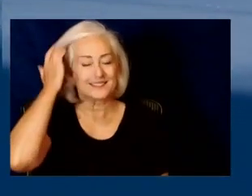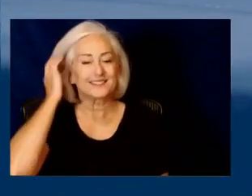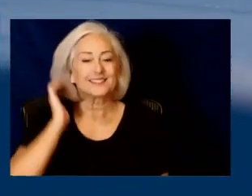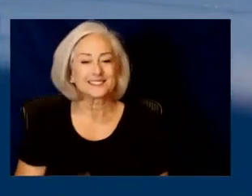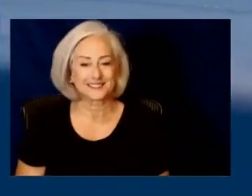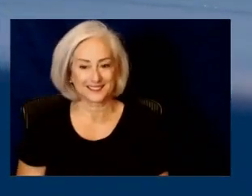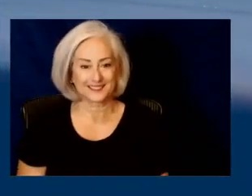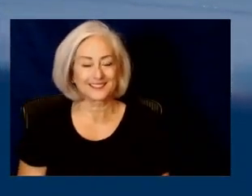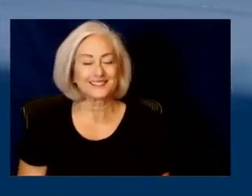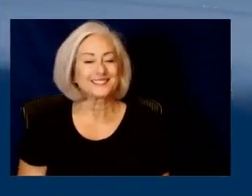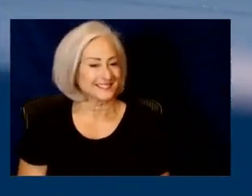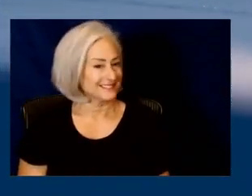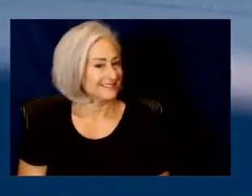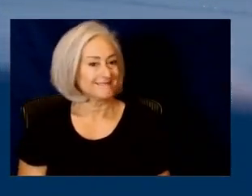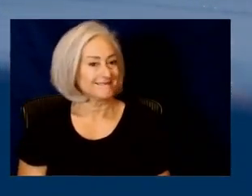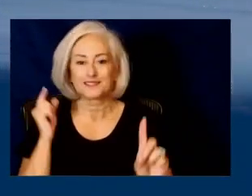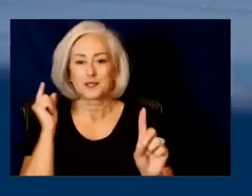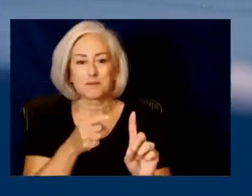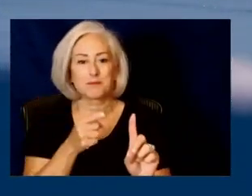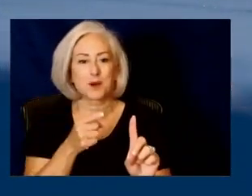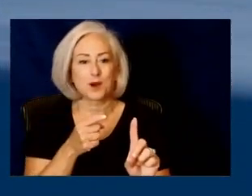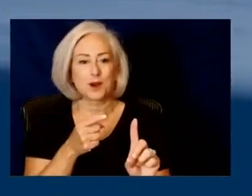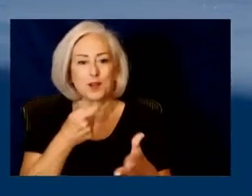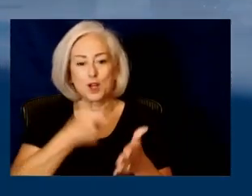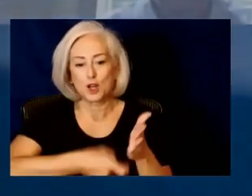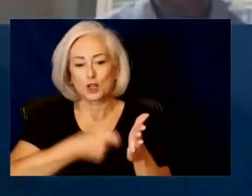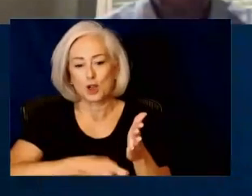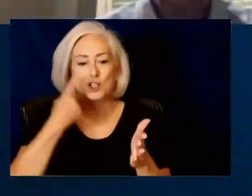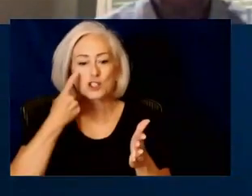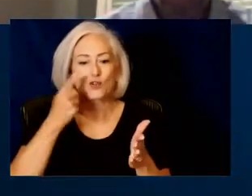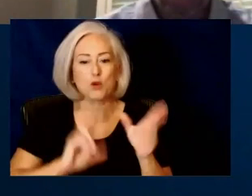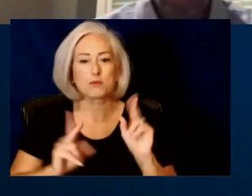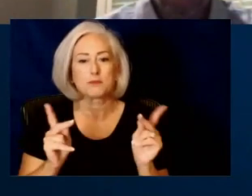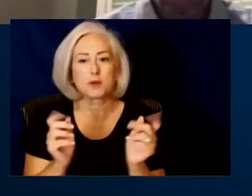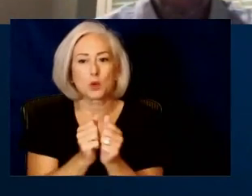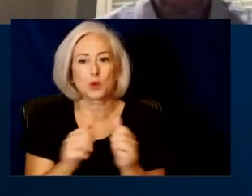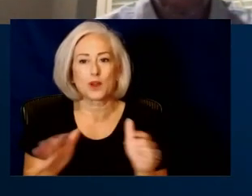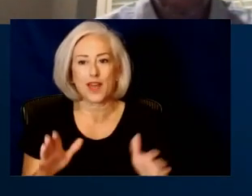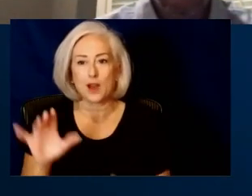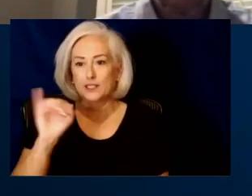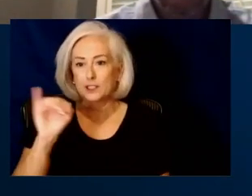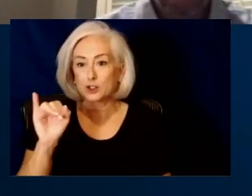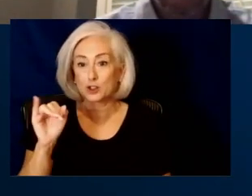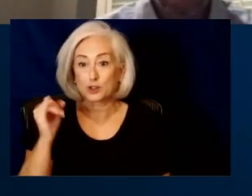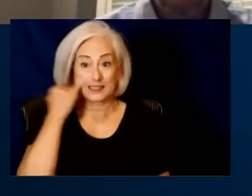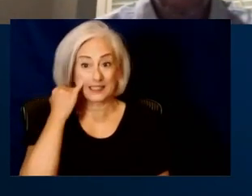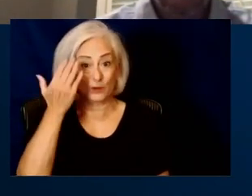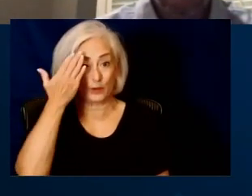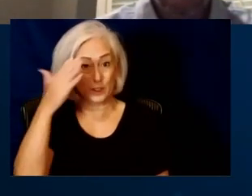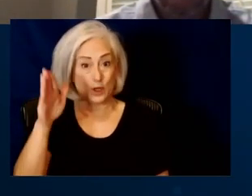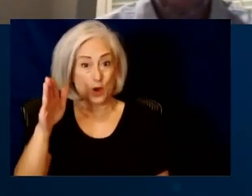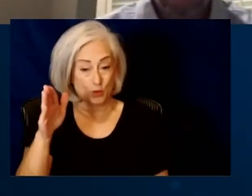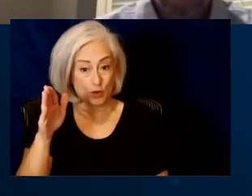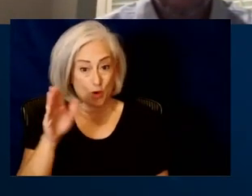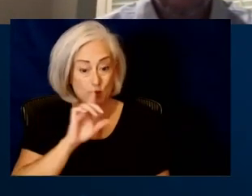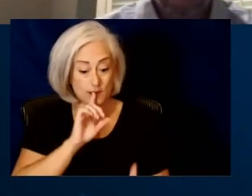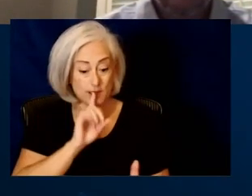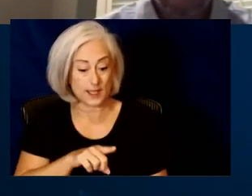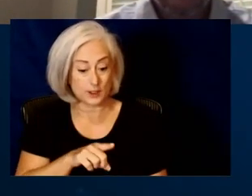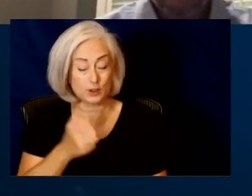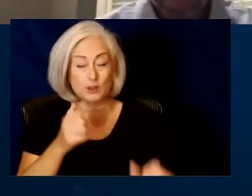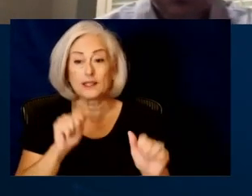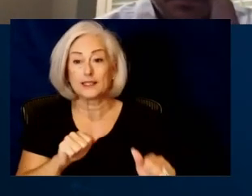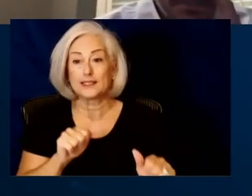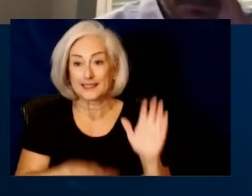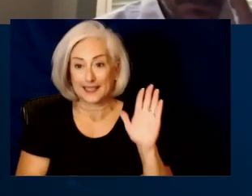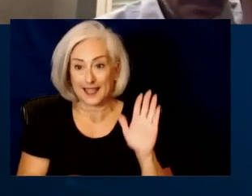Bottom line, what does this cost for those without insurance? If we don't know that answer, I'm sure we can find it, but does anyone perhaps